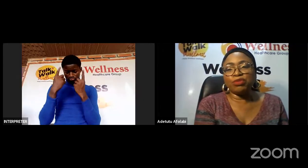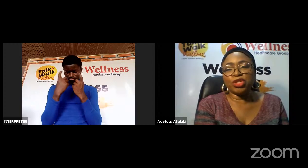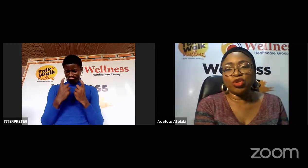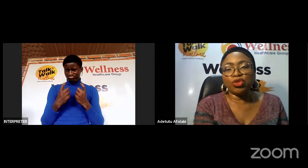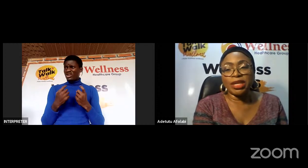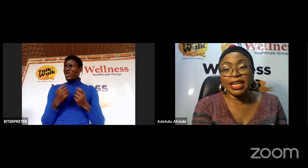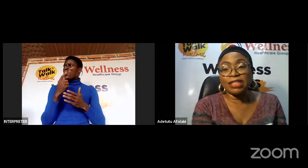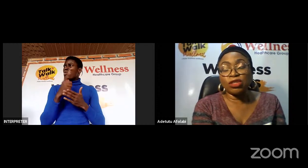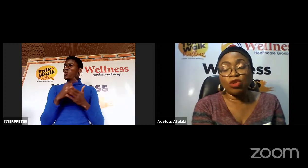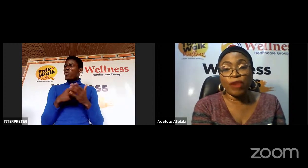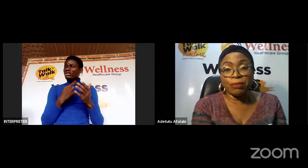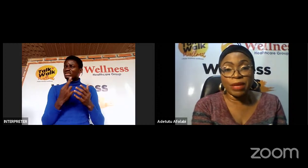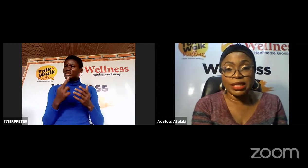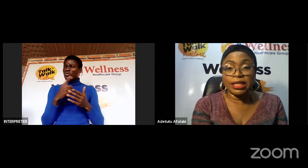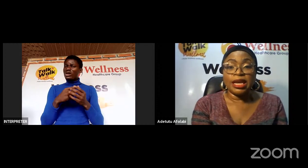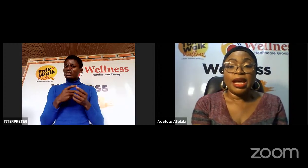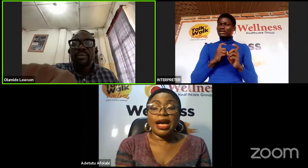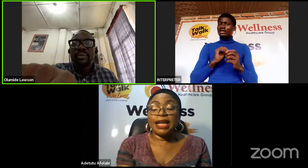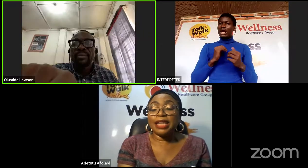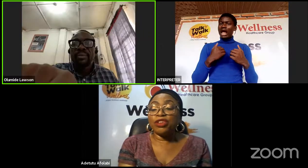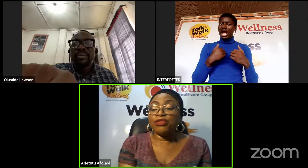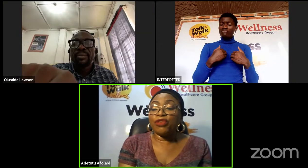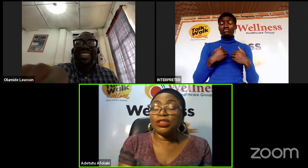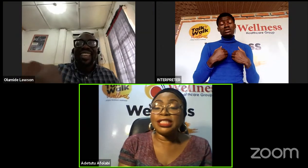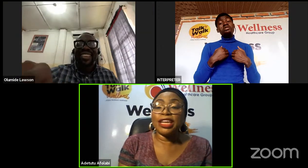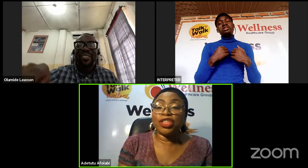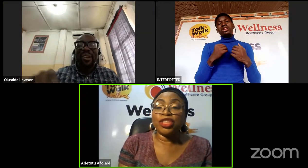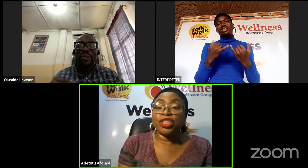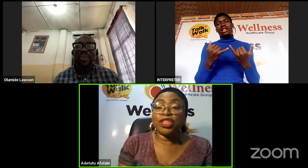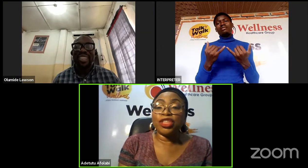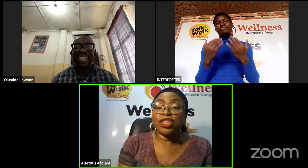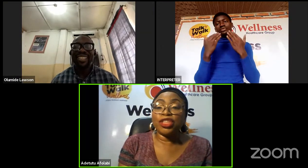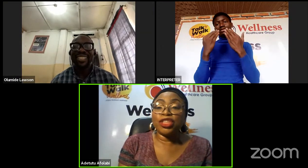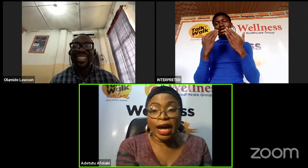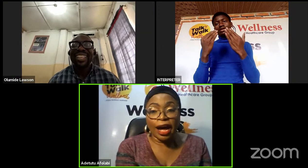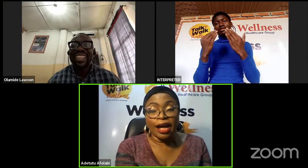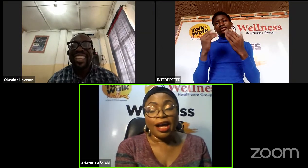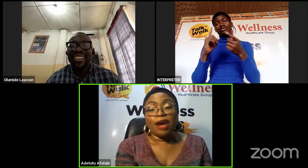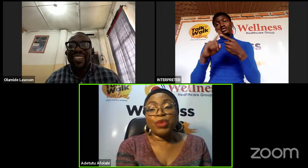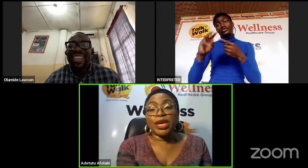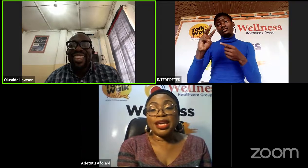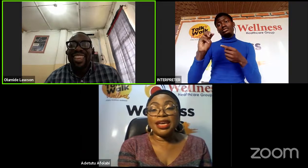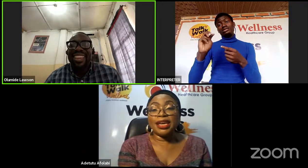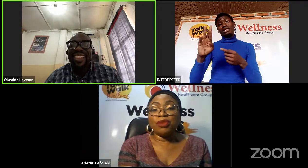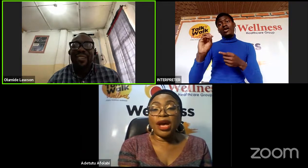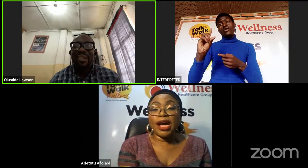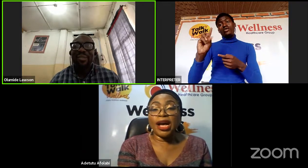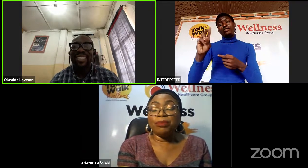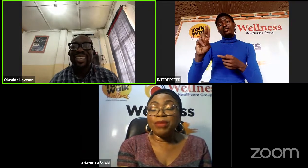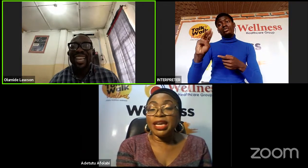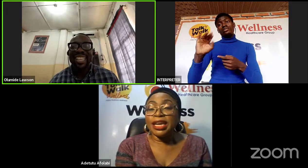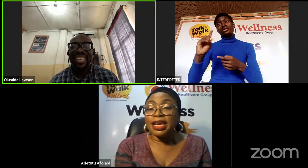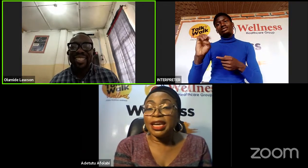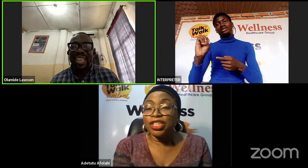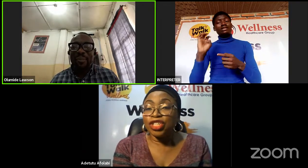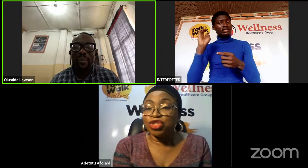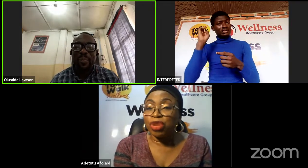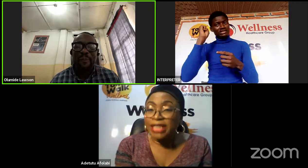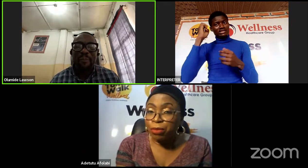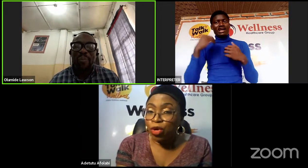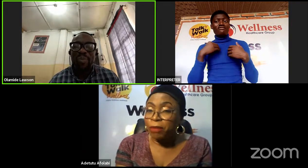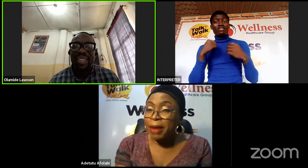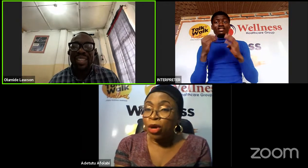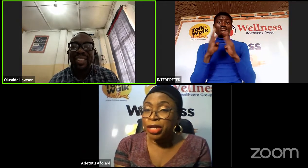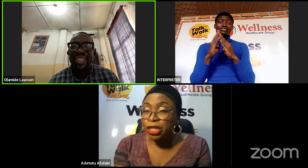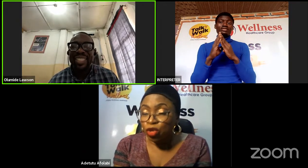meeting. And thank you for Thank you staying very much. for the Thank you. Thank you very much. he just wrote a book on my money toolbox. It's